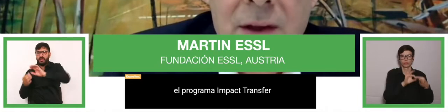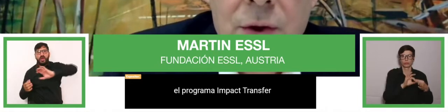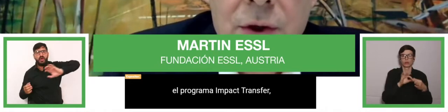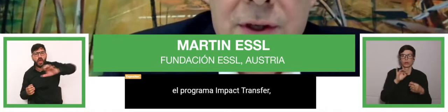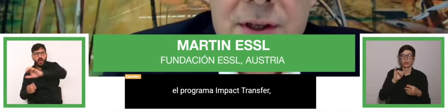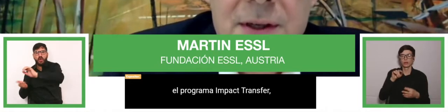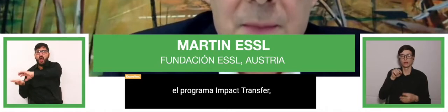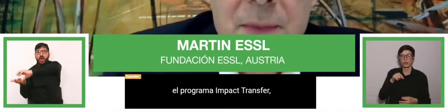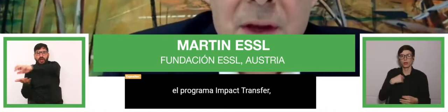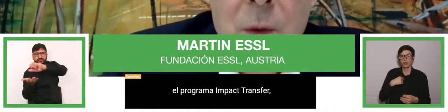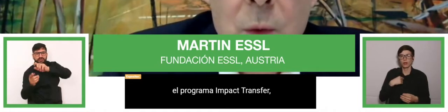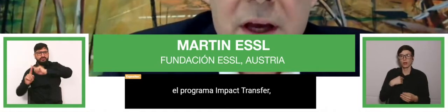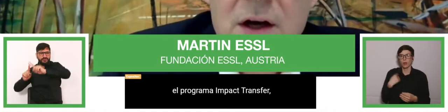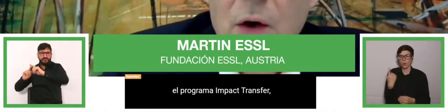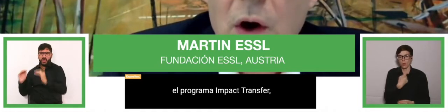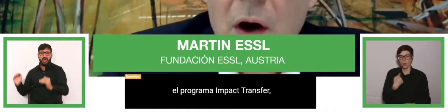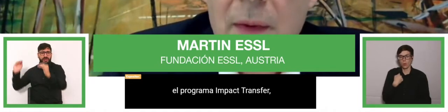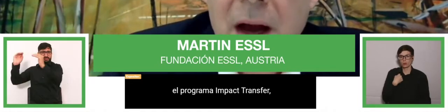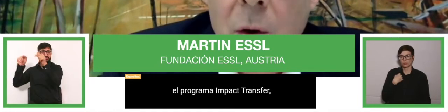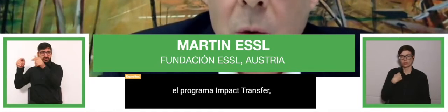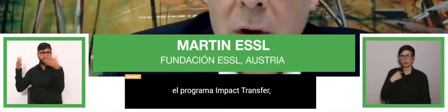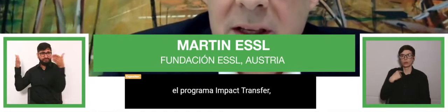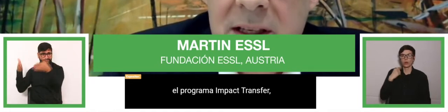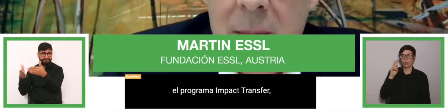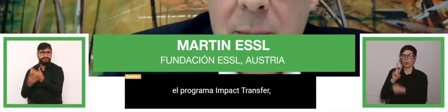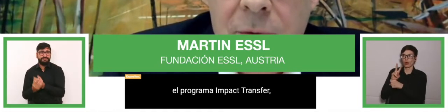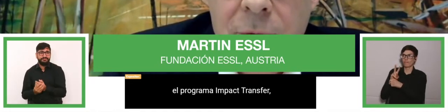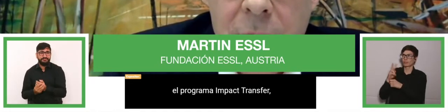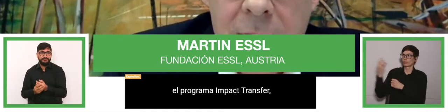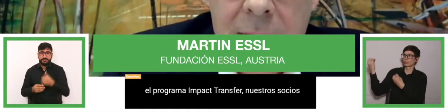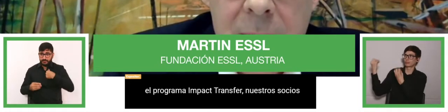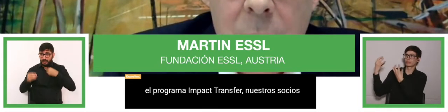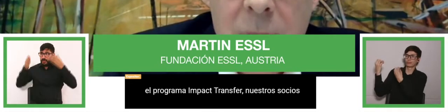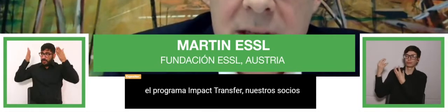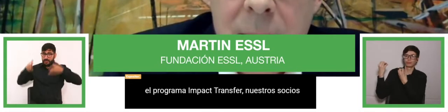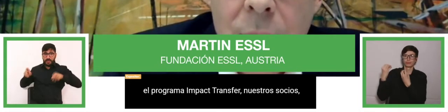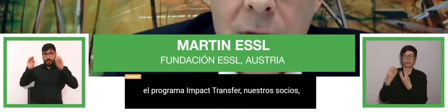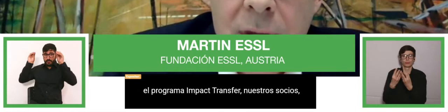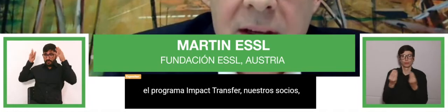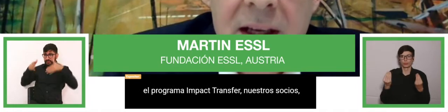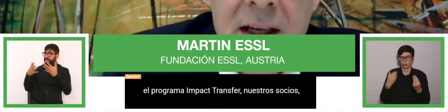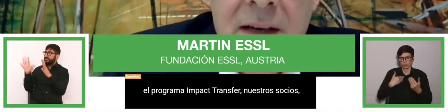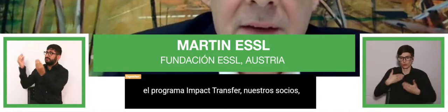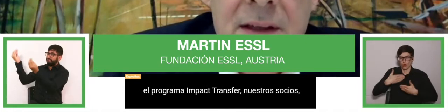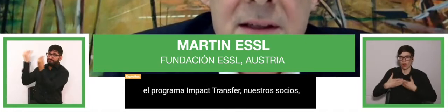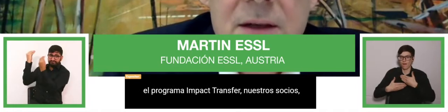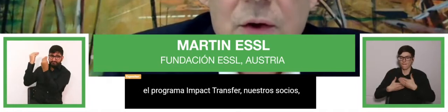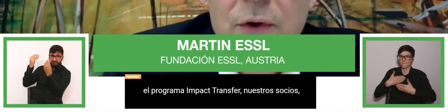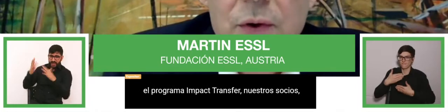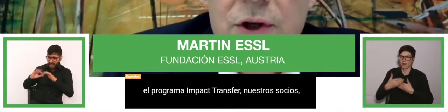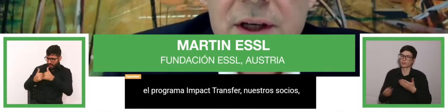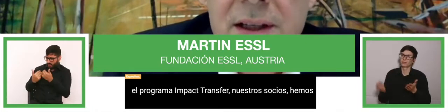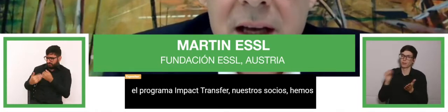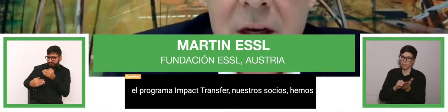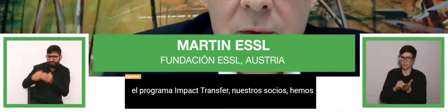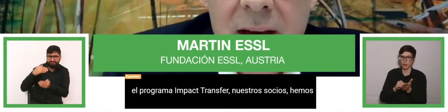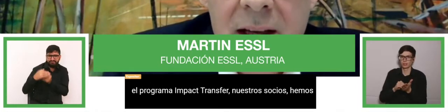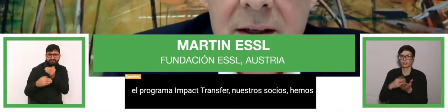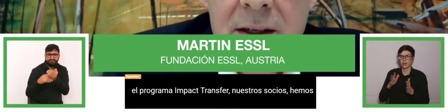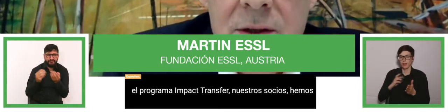bono mentors, we go now one step further. We support the Zero